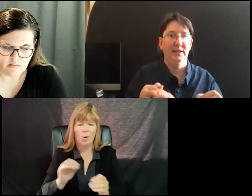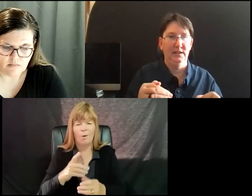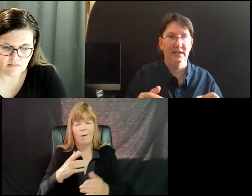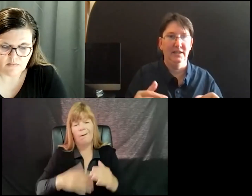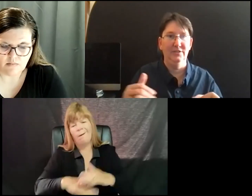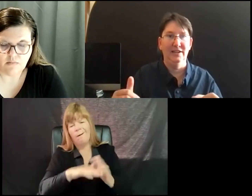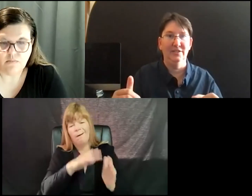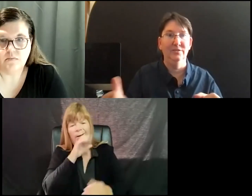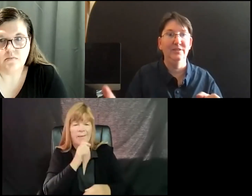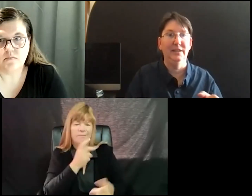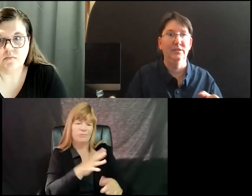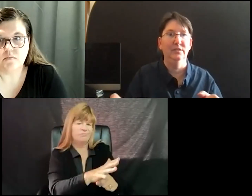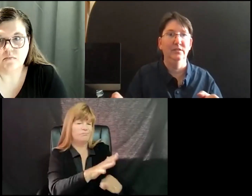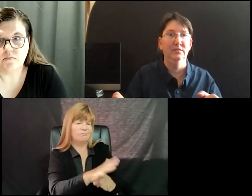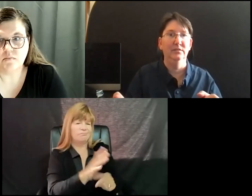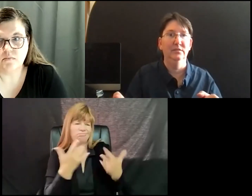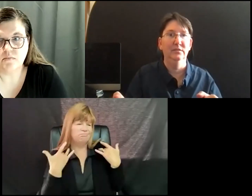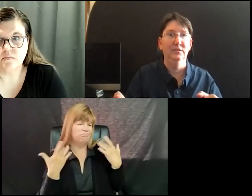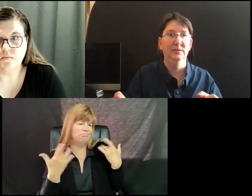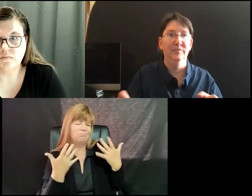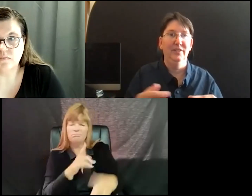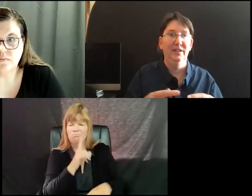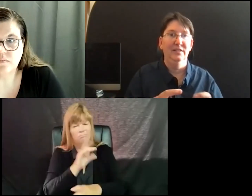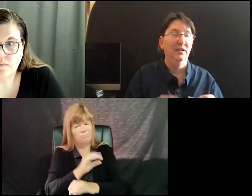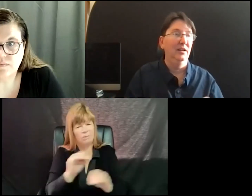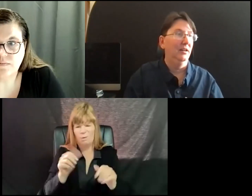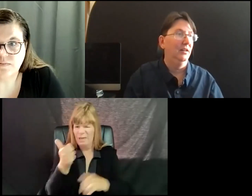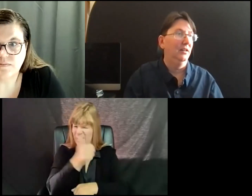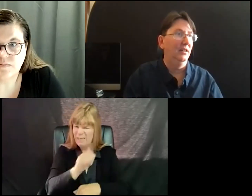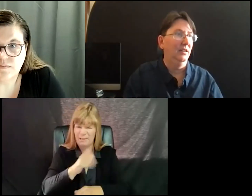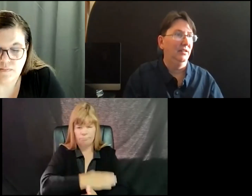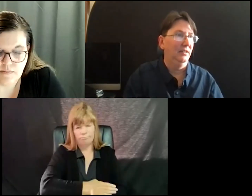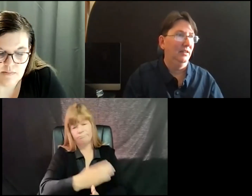with Helen Keller National Center.